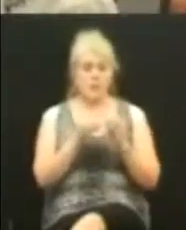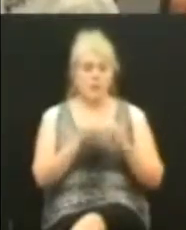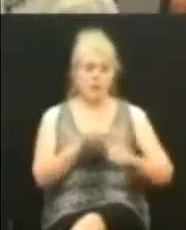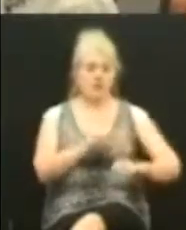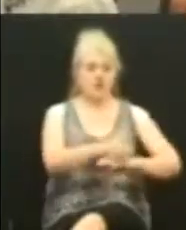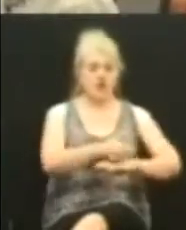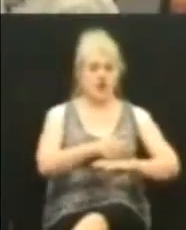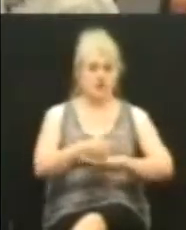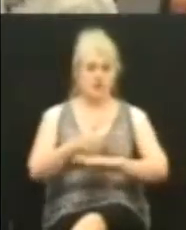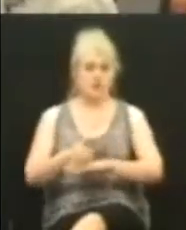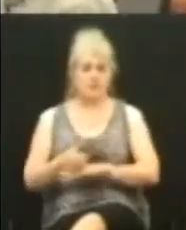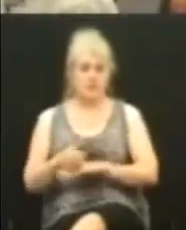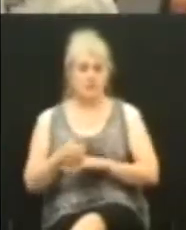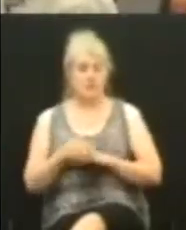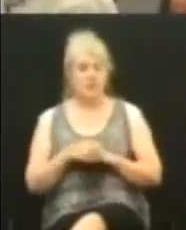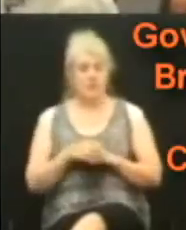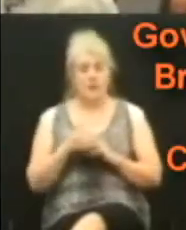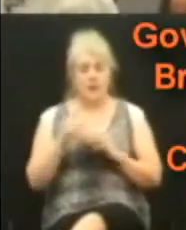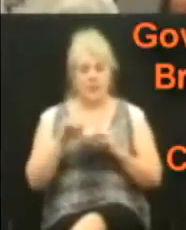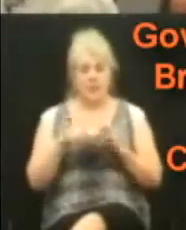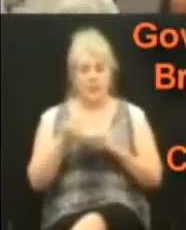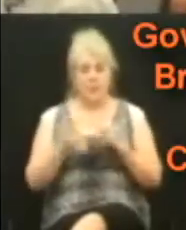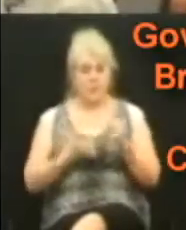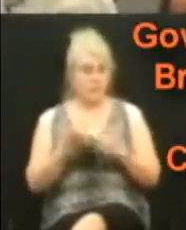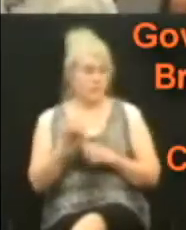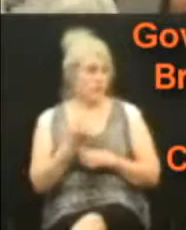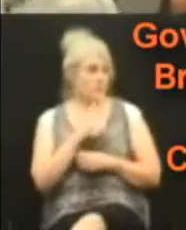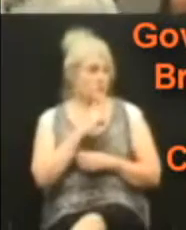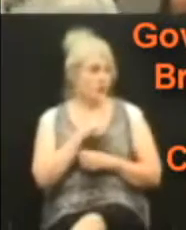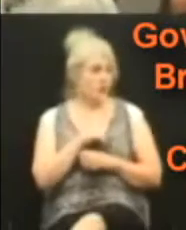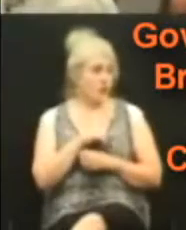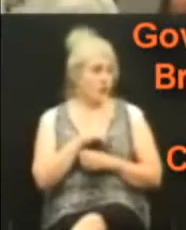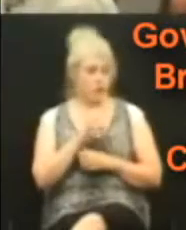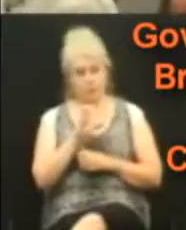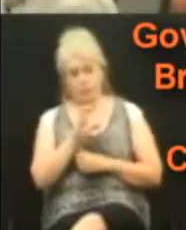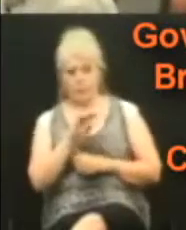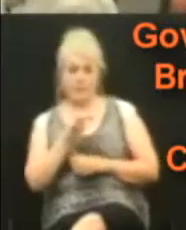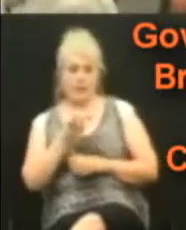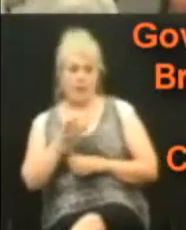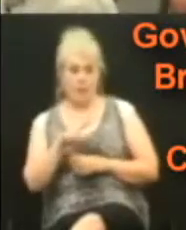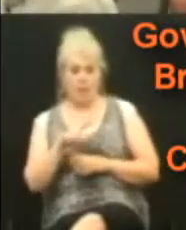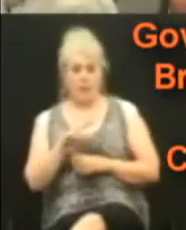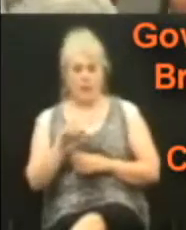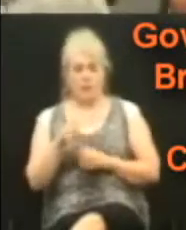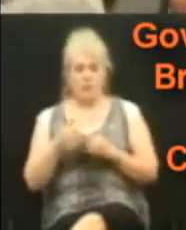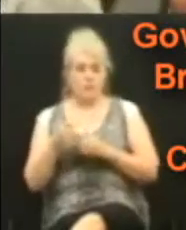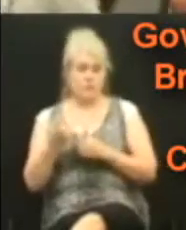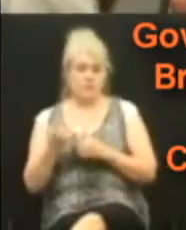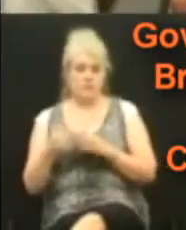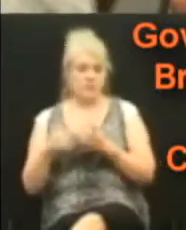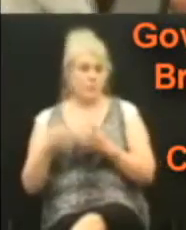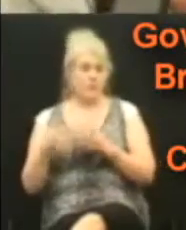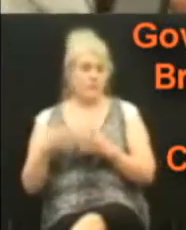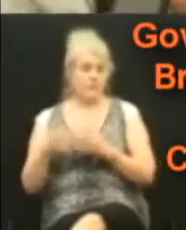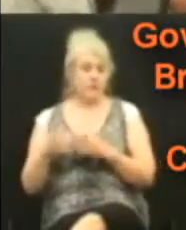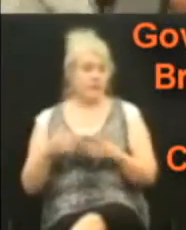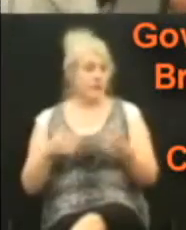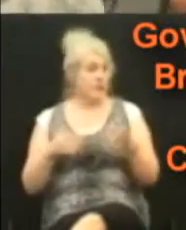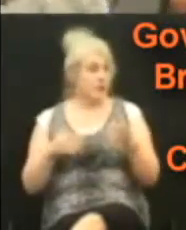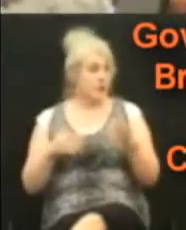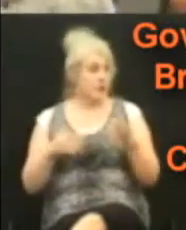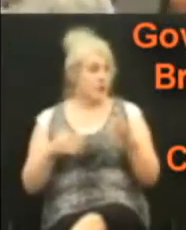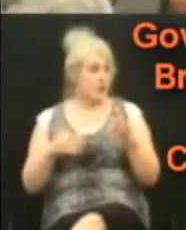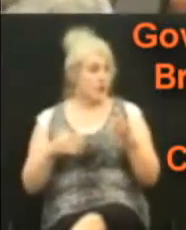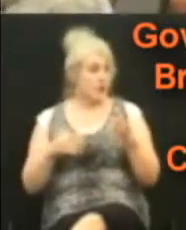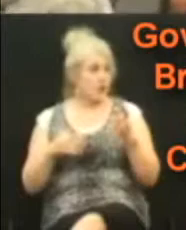sift it out later about which ones are criminal, which ones are whatever, but in the end, you're all misprisoned because you've